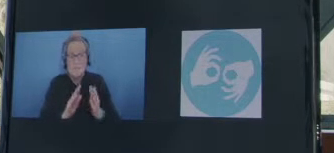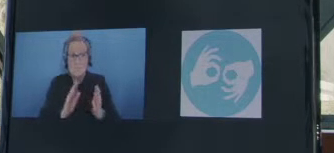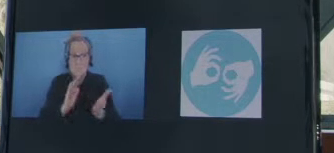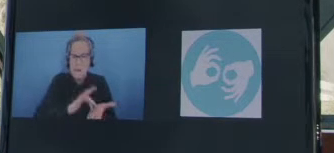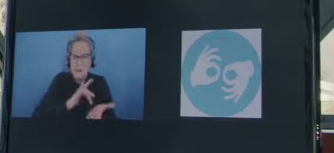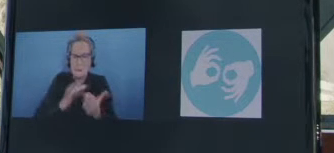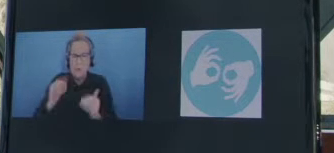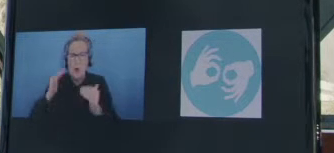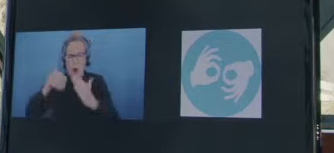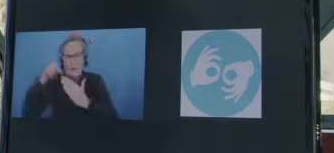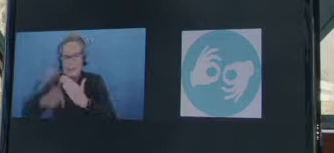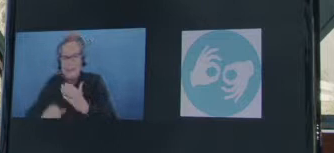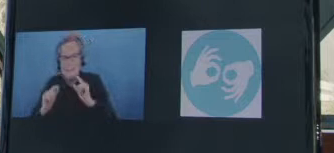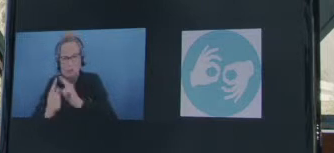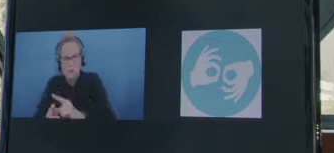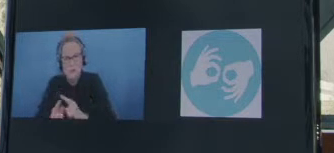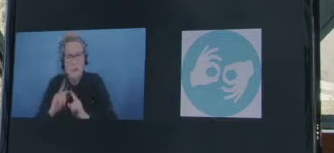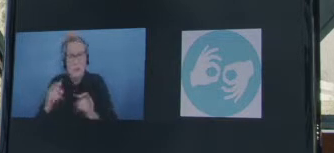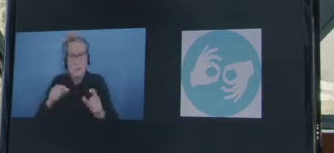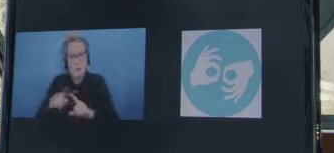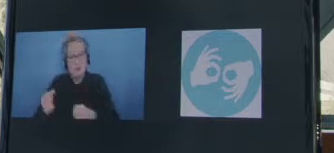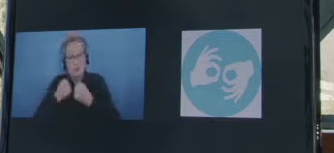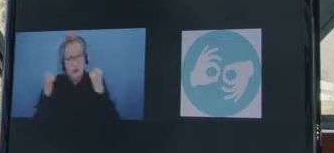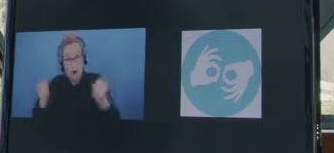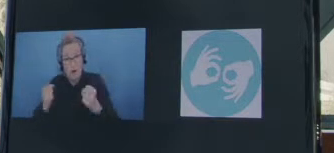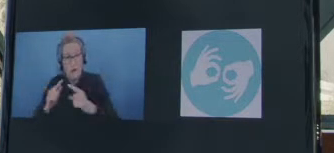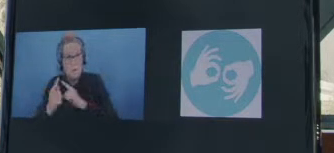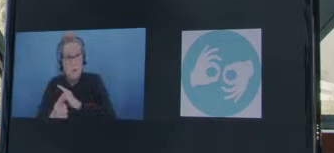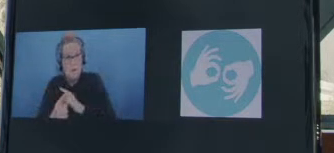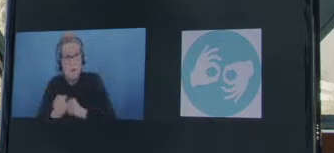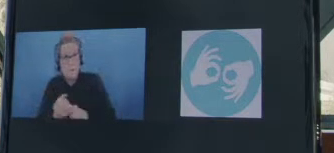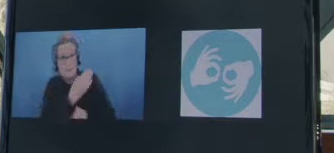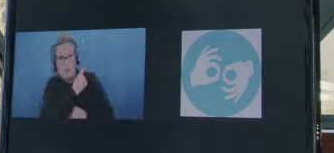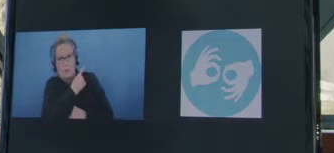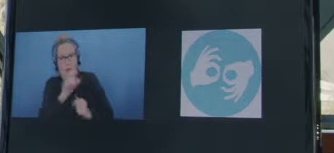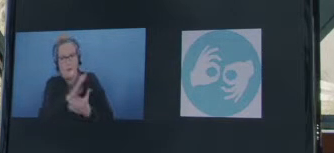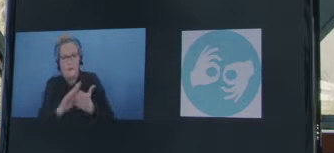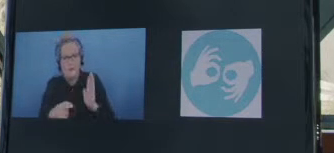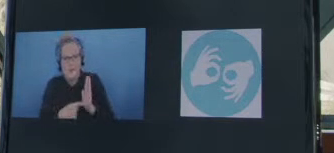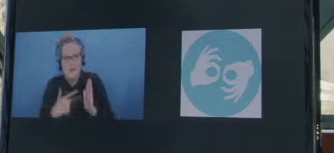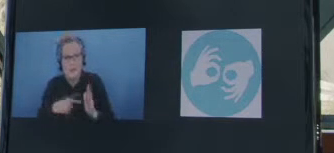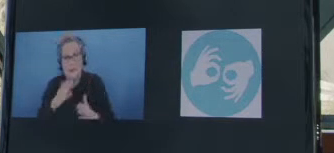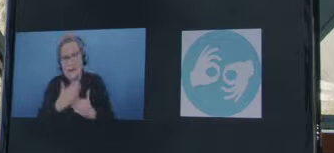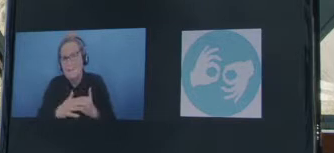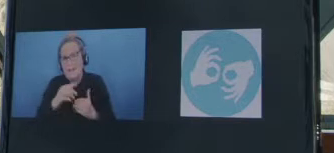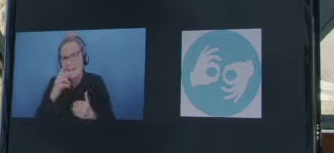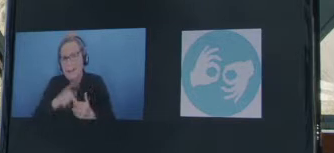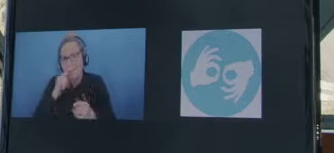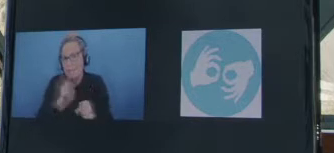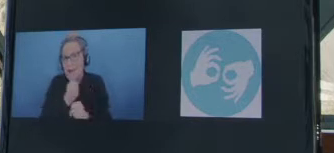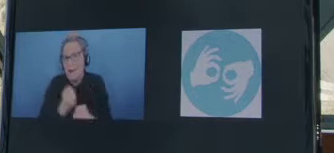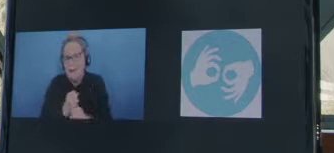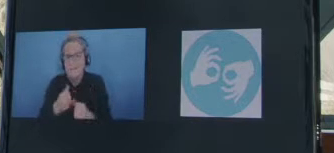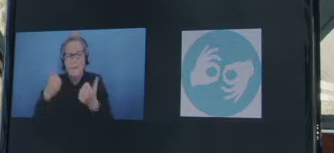strongest products we used, it's although not plotted on this chart because I've never been able to replicate it again, was the use